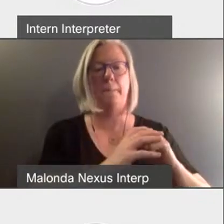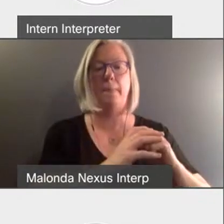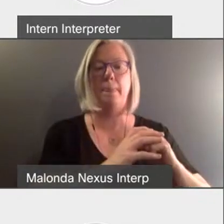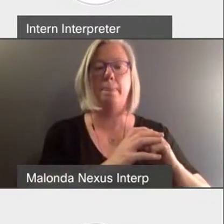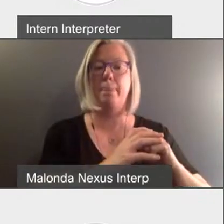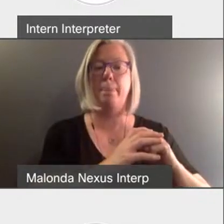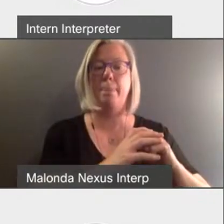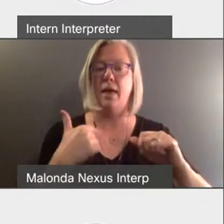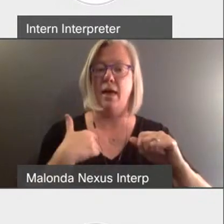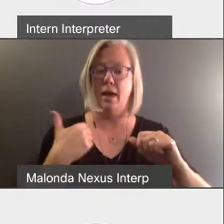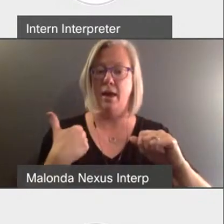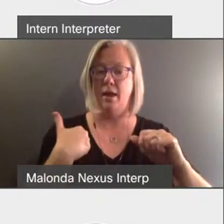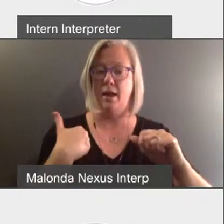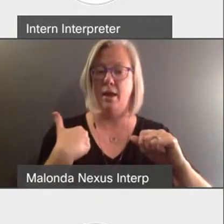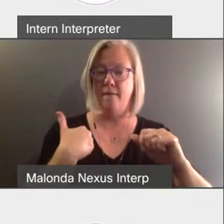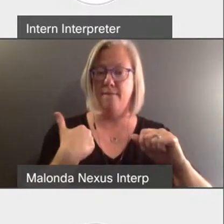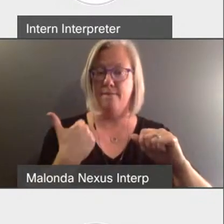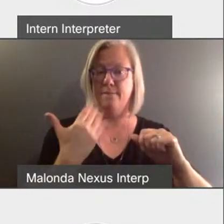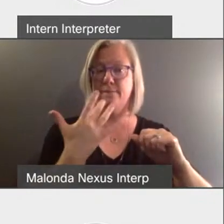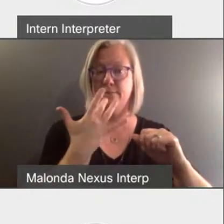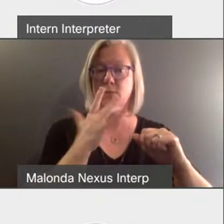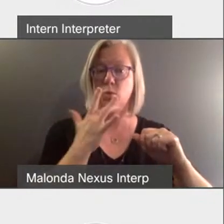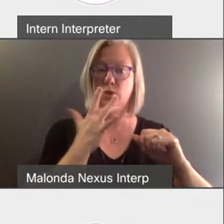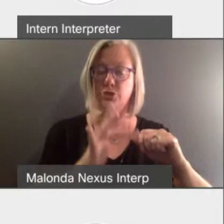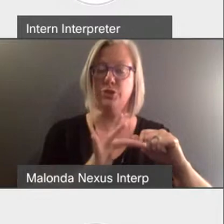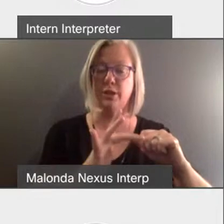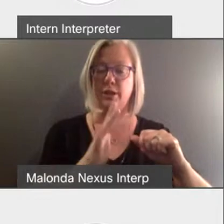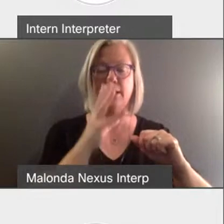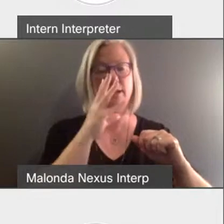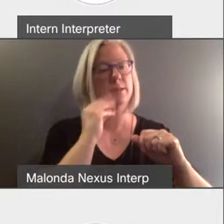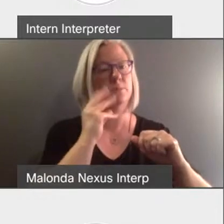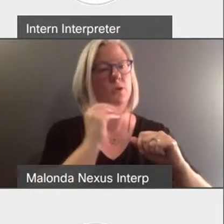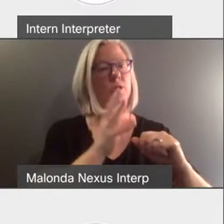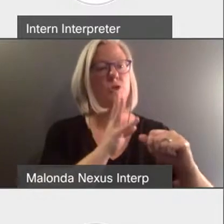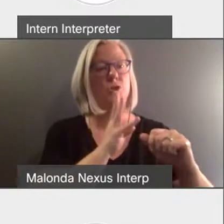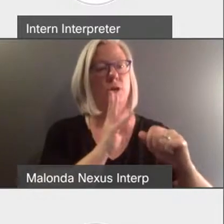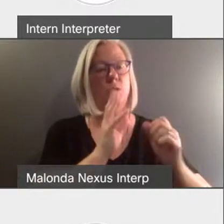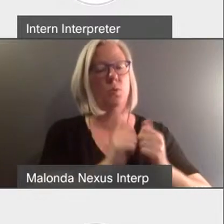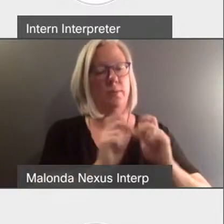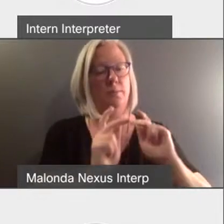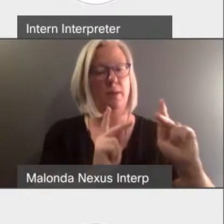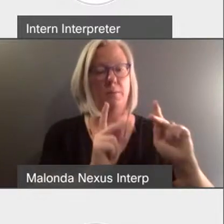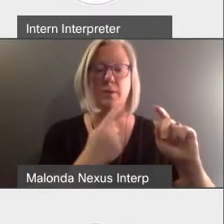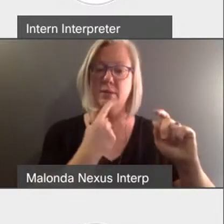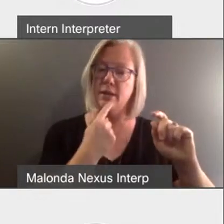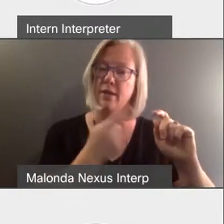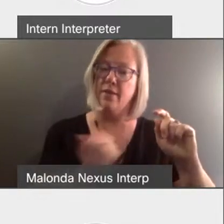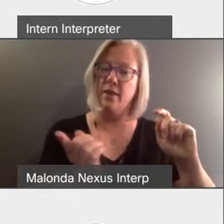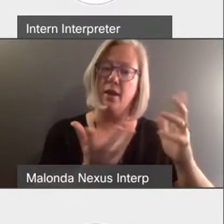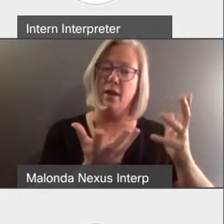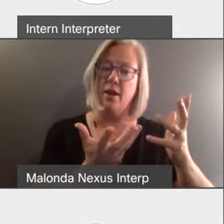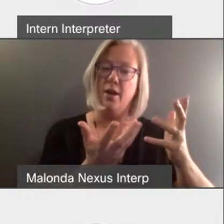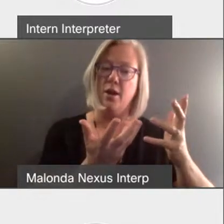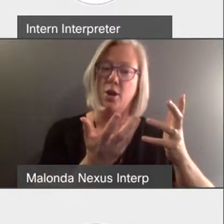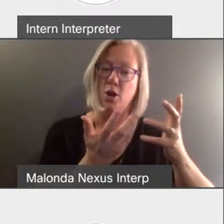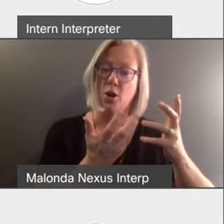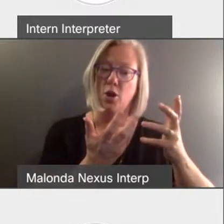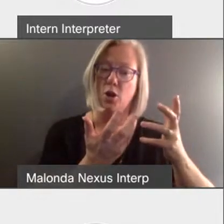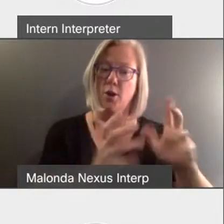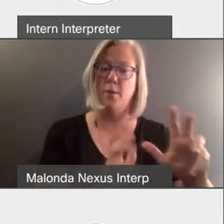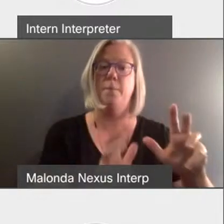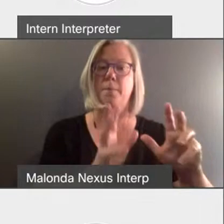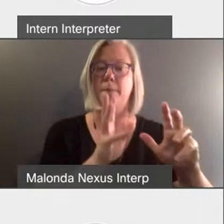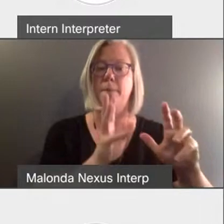I've had fortunate experience of talking with people who say they don't